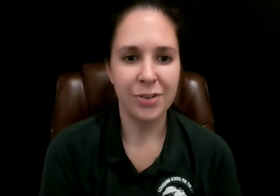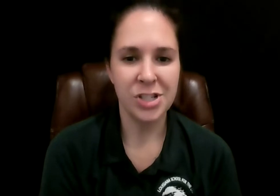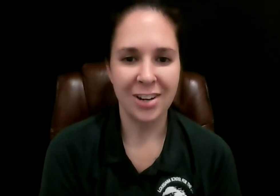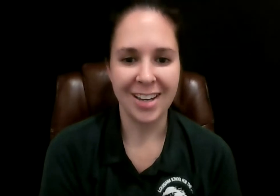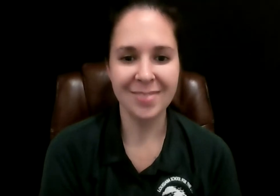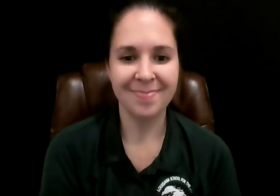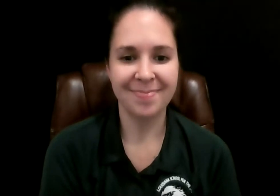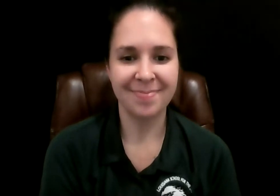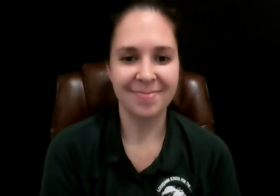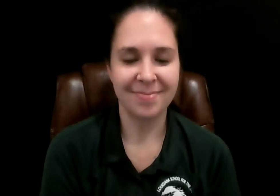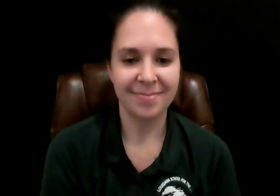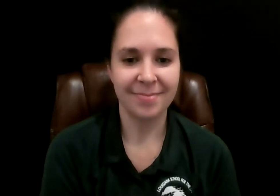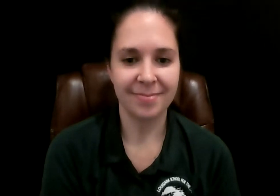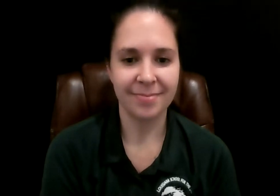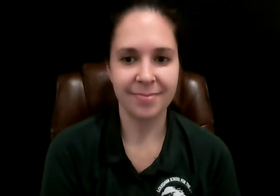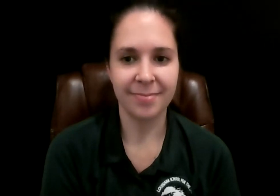Thank you for sharing.